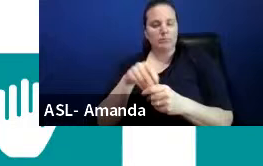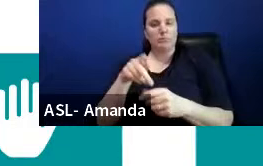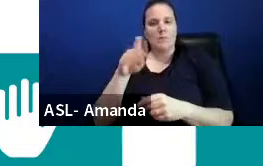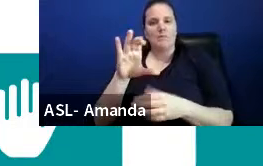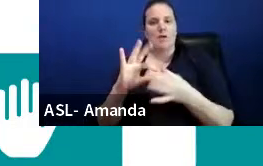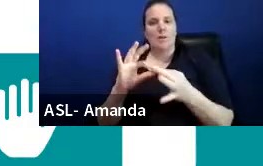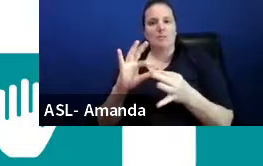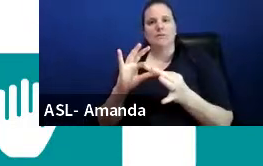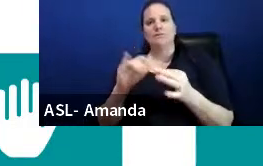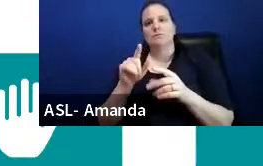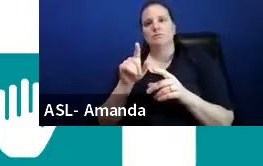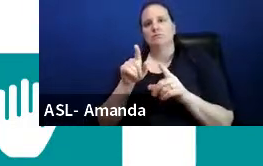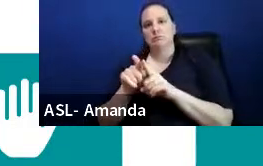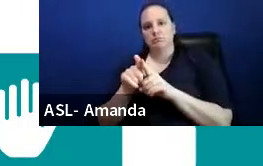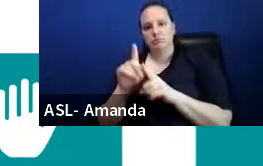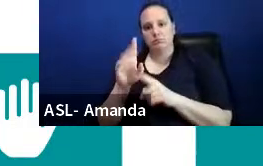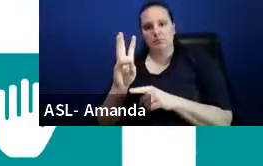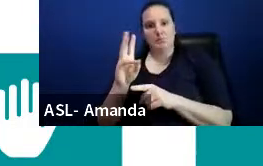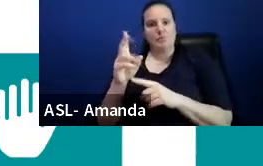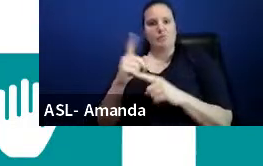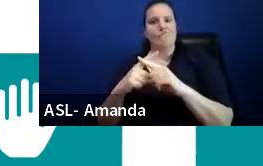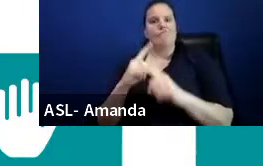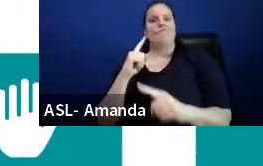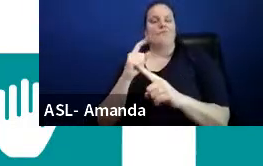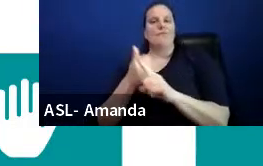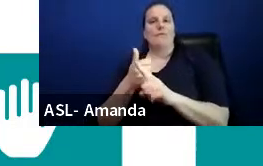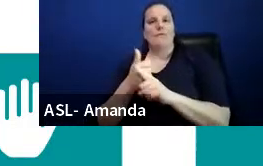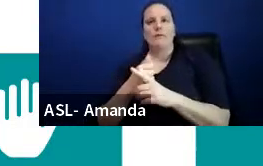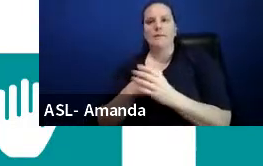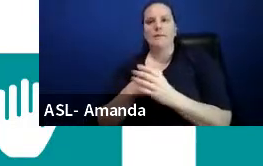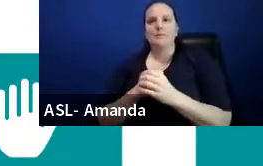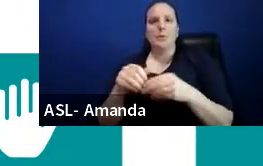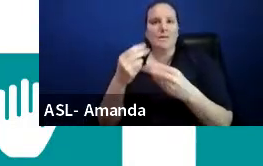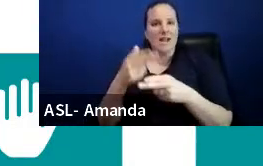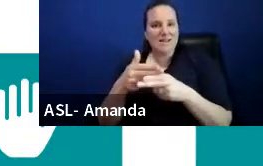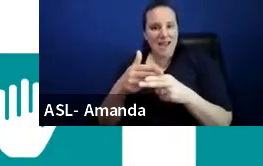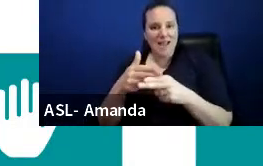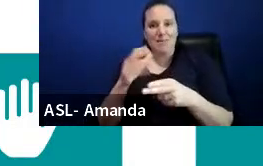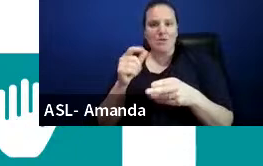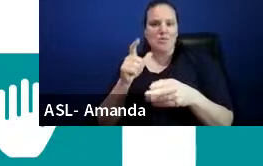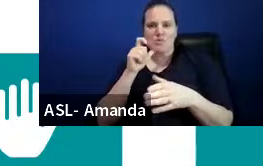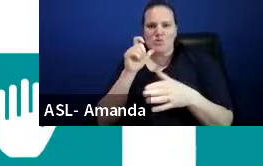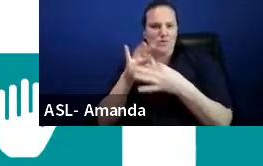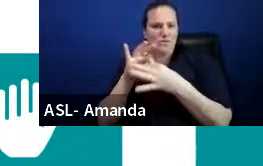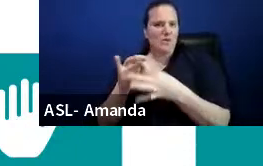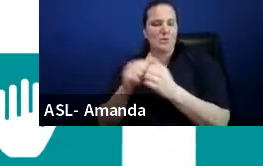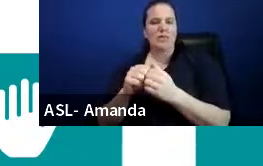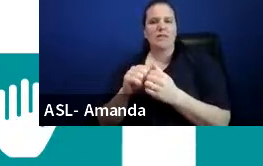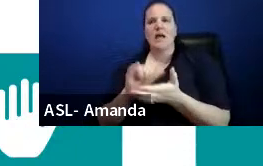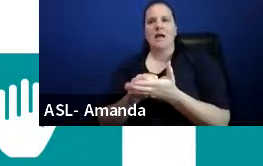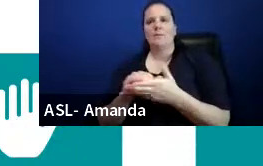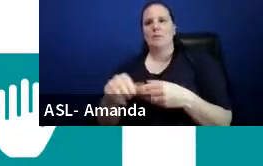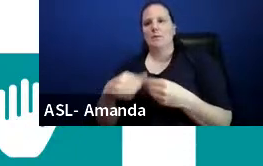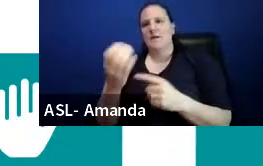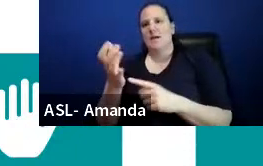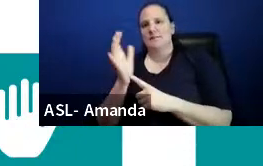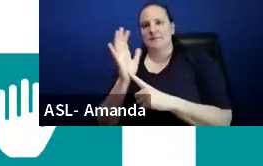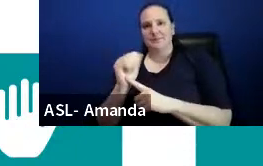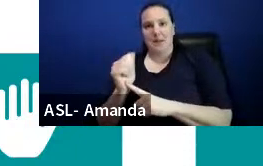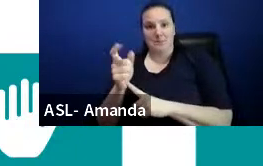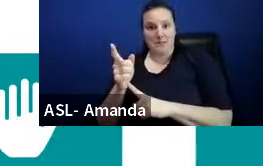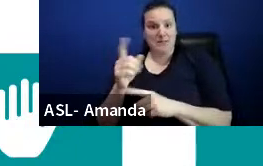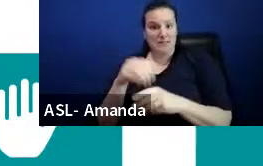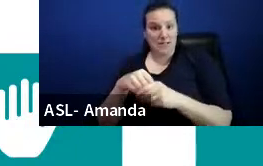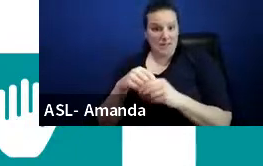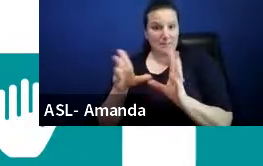dial *6 to unmute yourself. We ask that you provide your name and affiliation. We provide 10 minutes within our